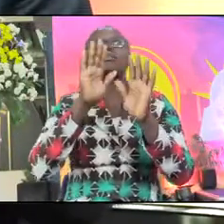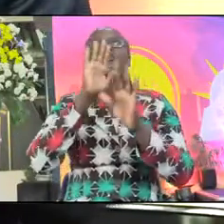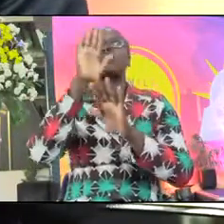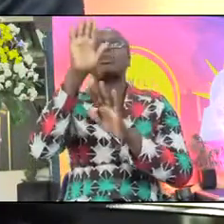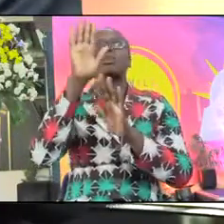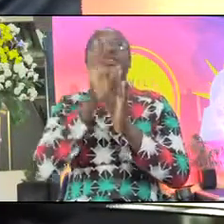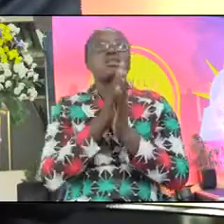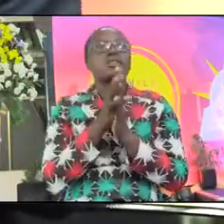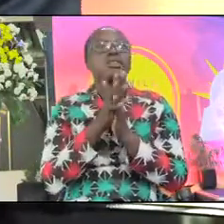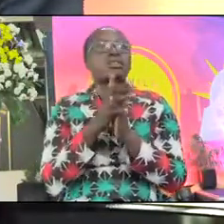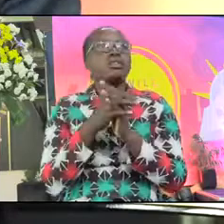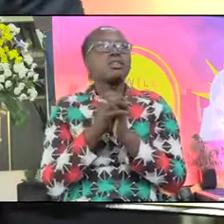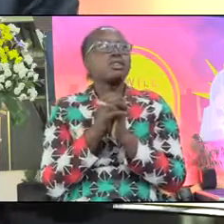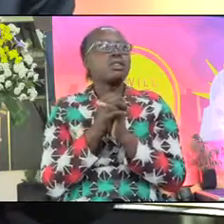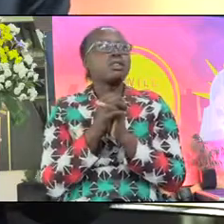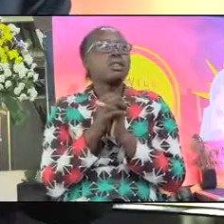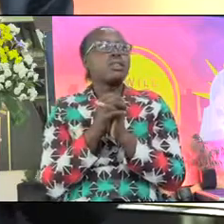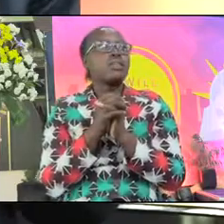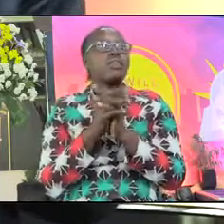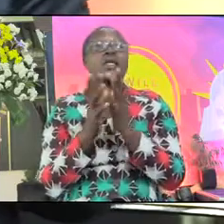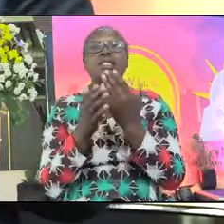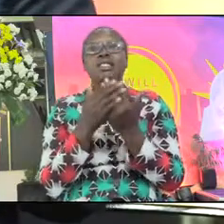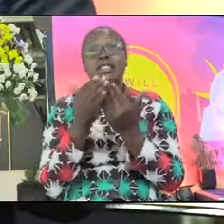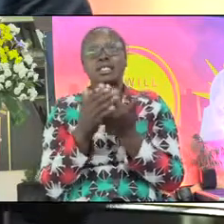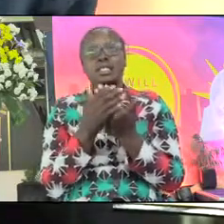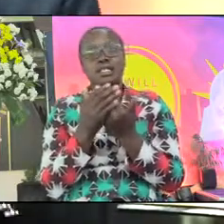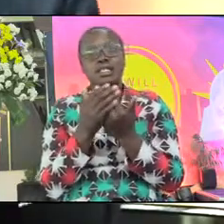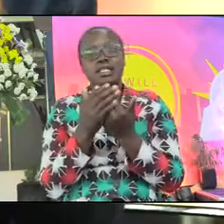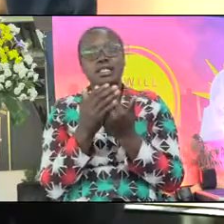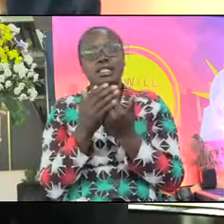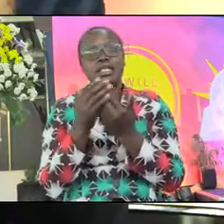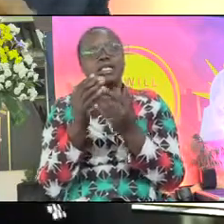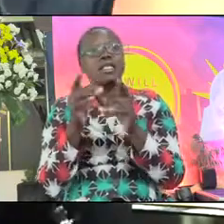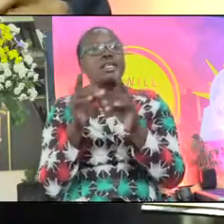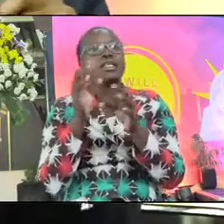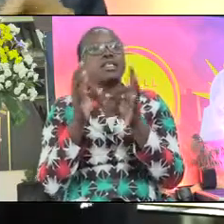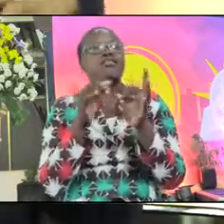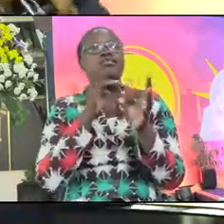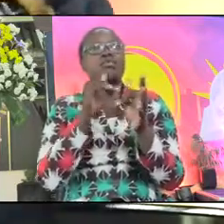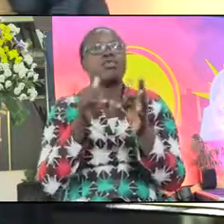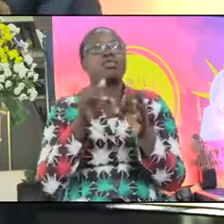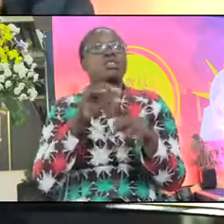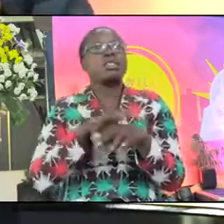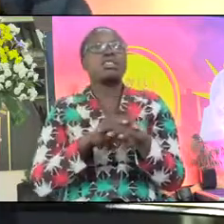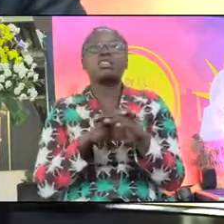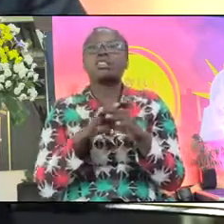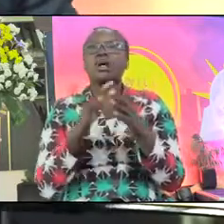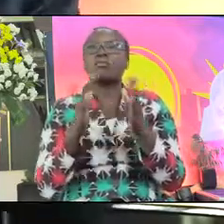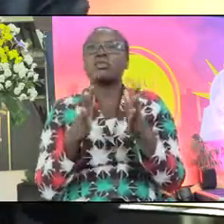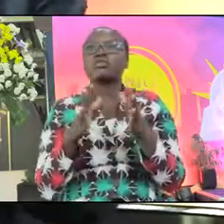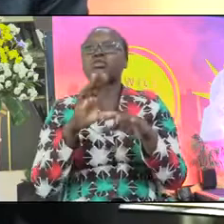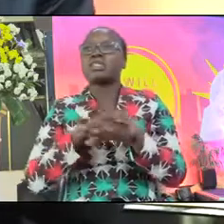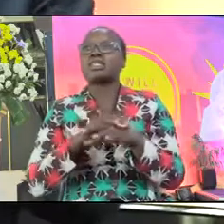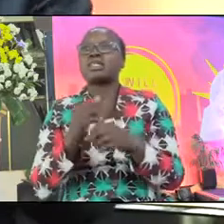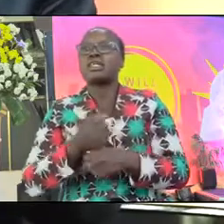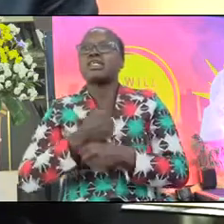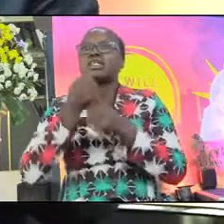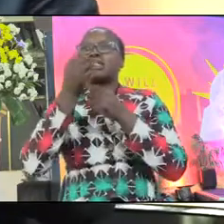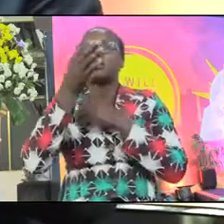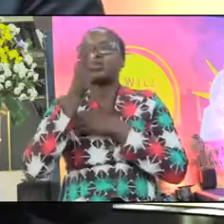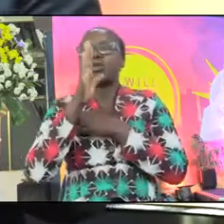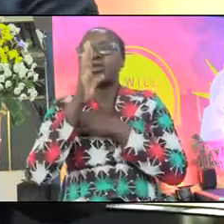God. He'll take care. Even if you don't get the person that you get, you trust